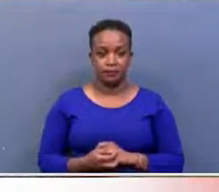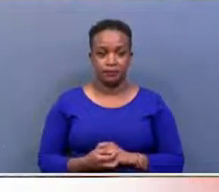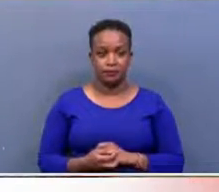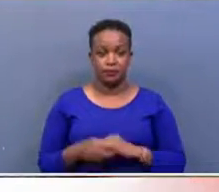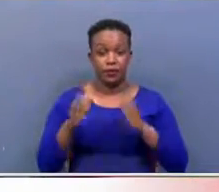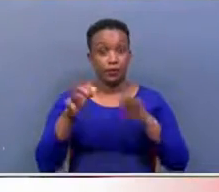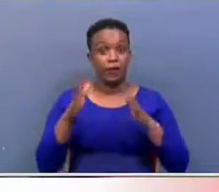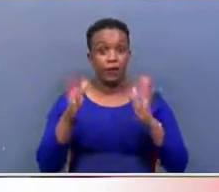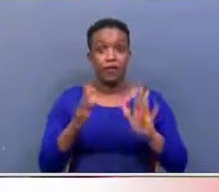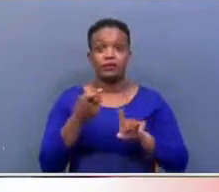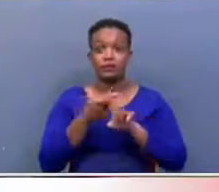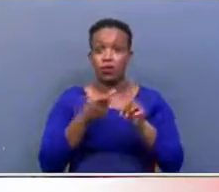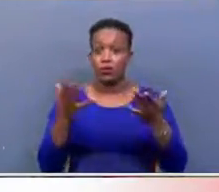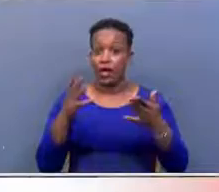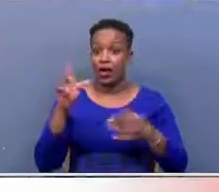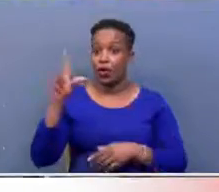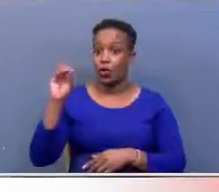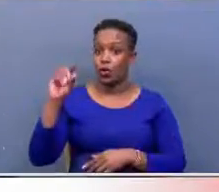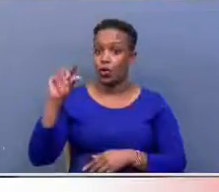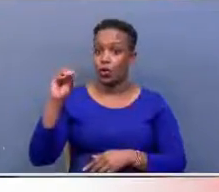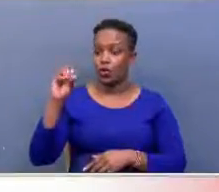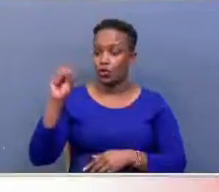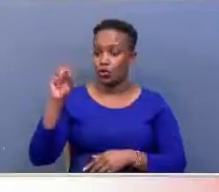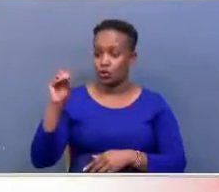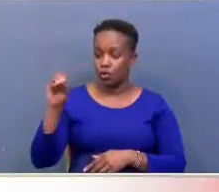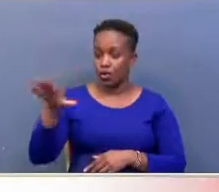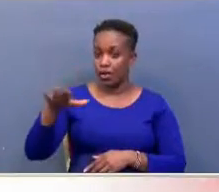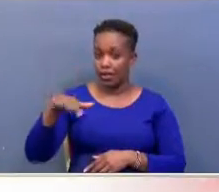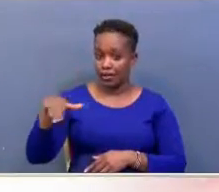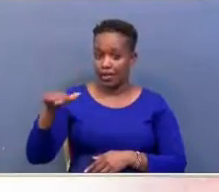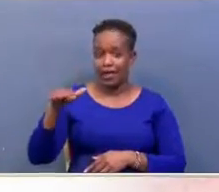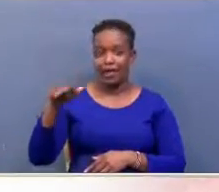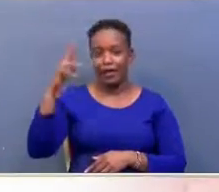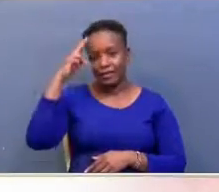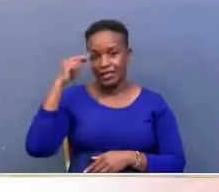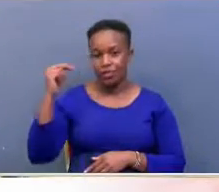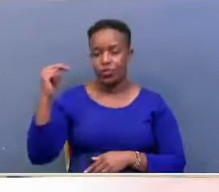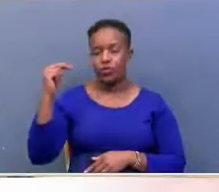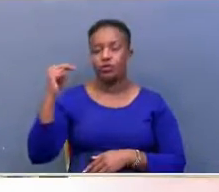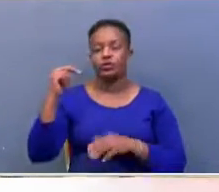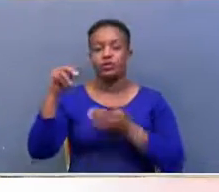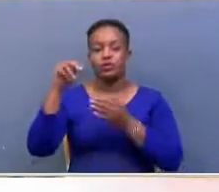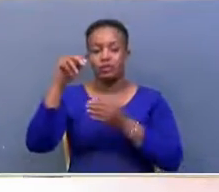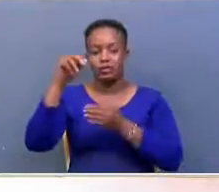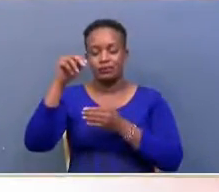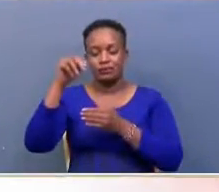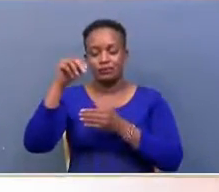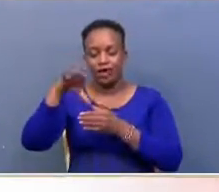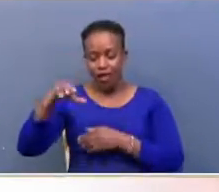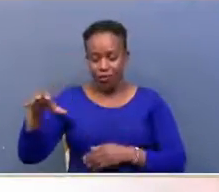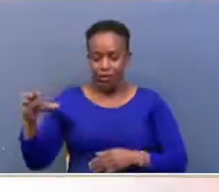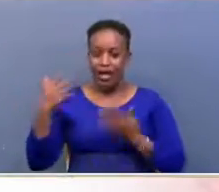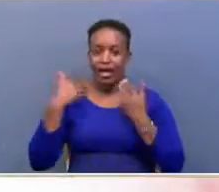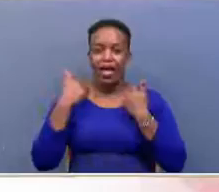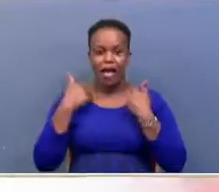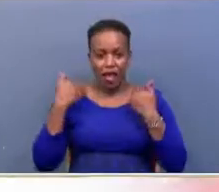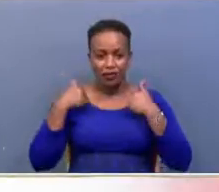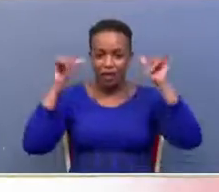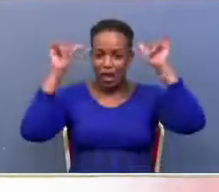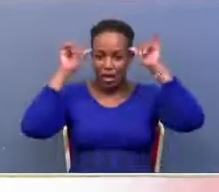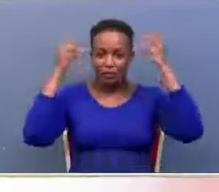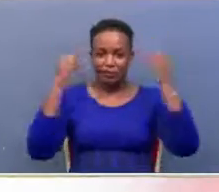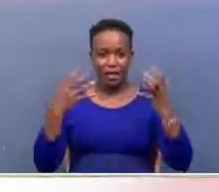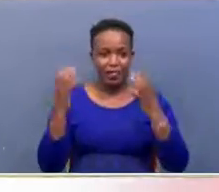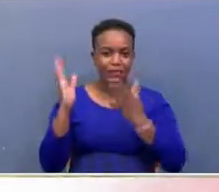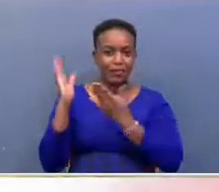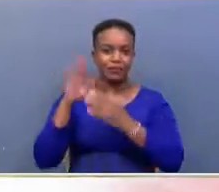Farmers in Lorngosua area, Kajiado County, are still reeling in shock after 60 cows died in unclear circumstance. This as the